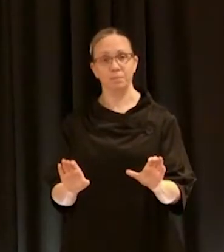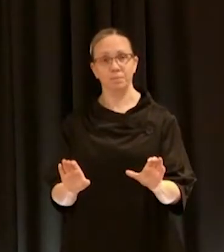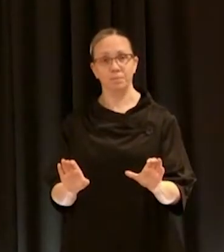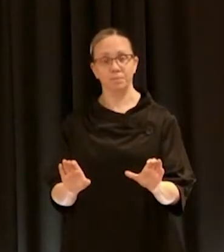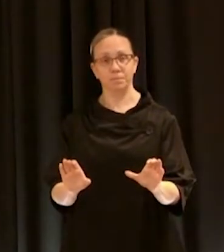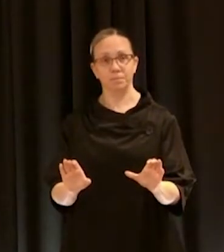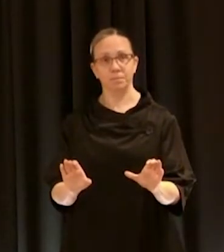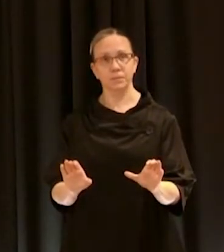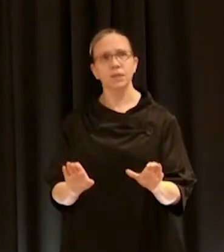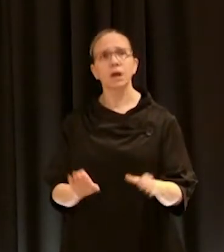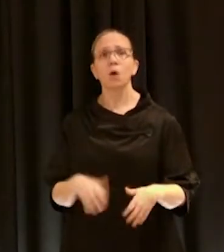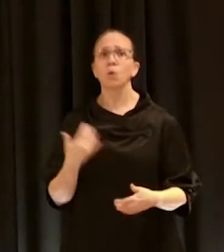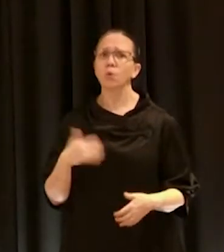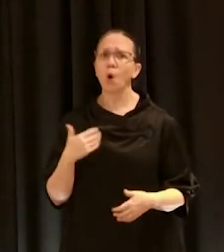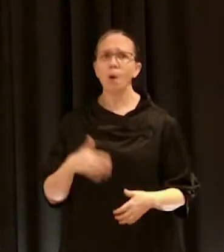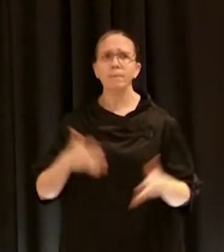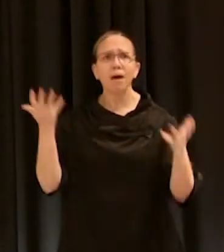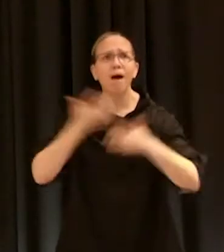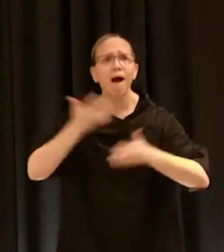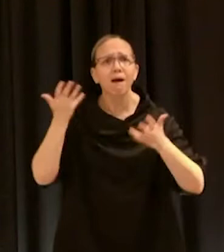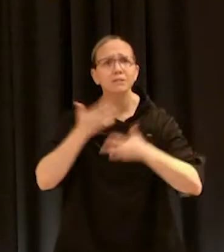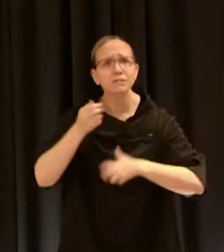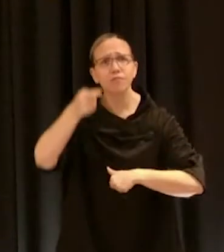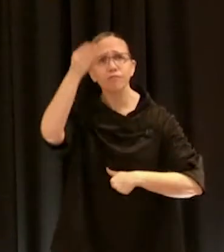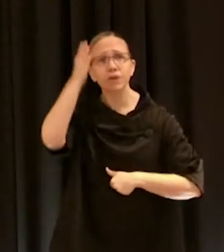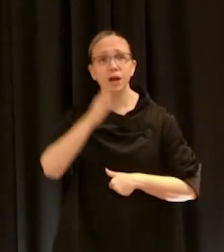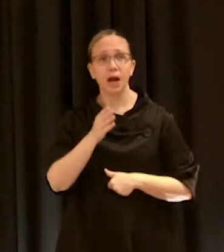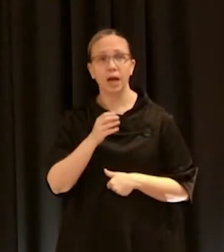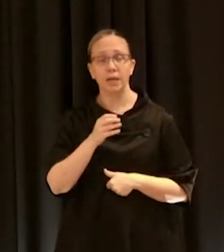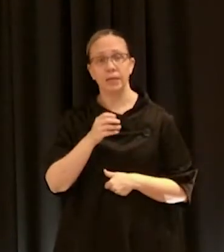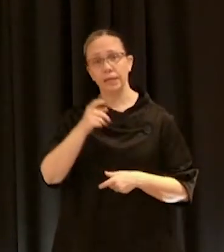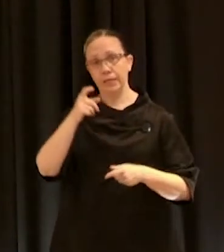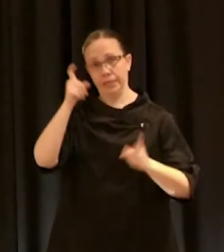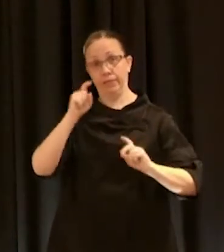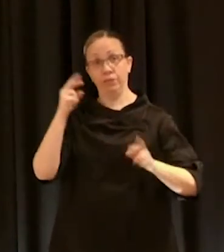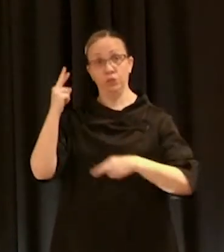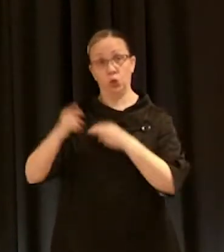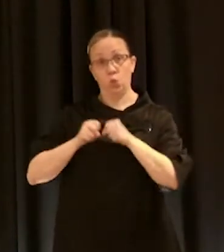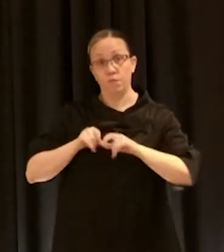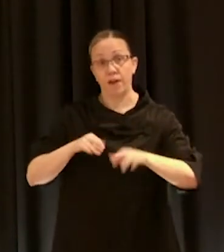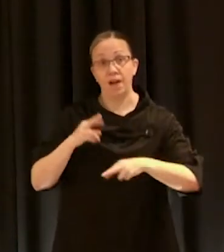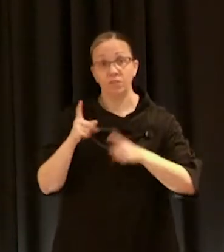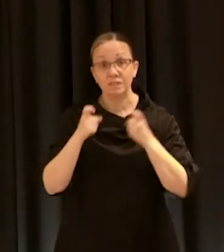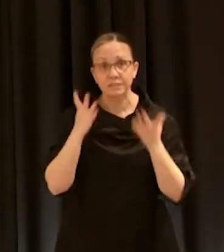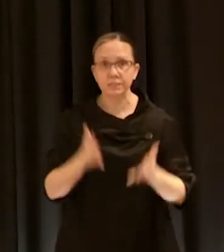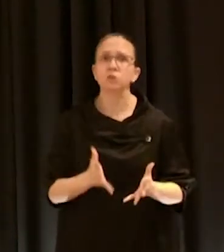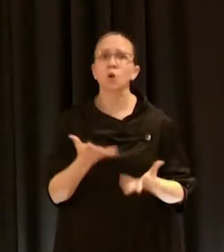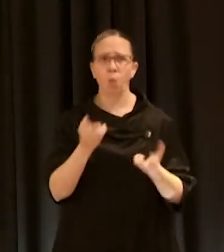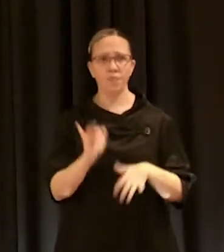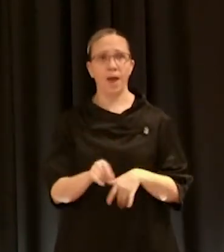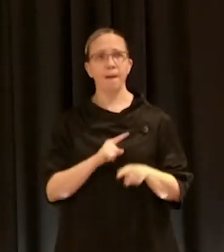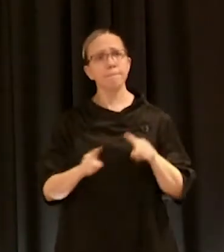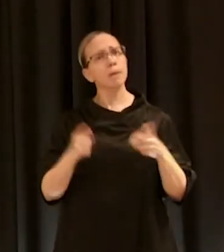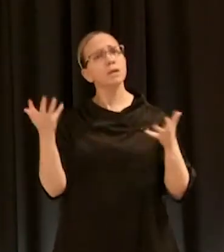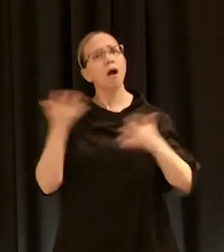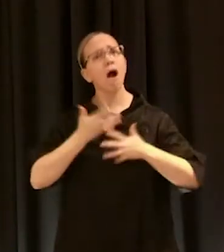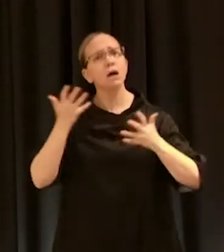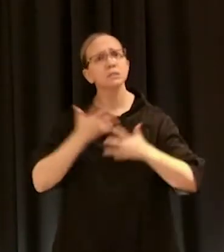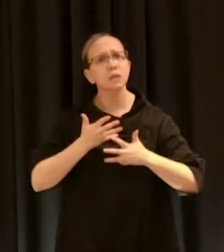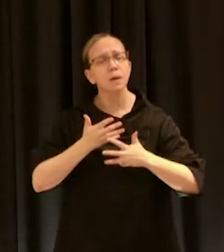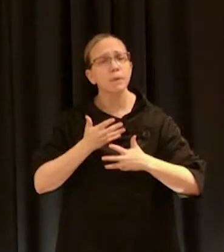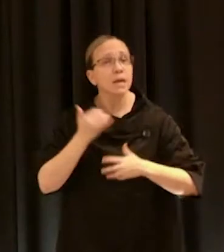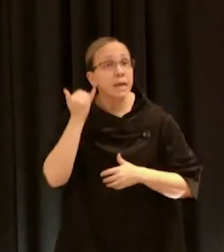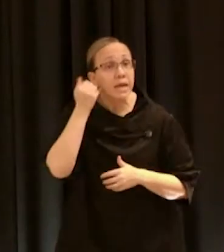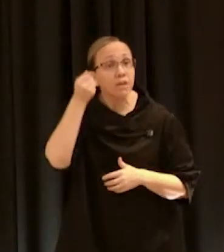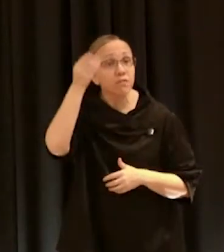at that. But wouldn't it be awesome for God to not just give us a revival of sinners, and we want that, but wouldn't it be awesome